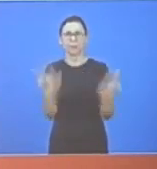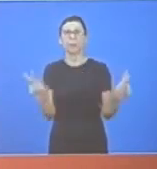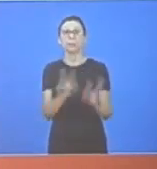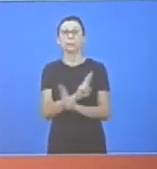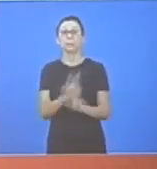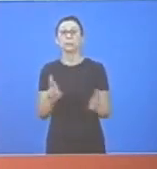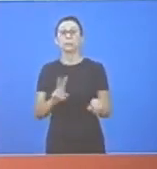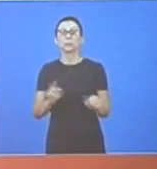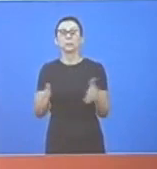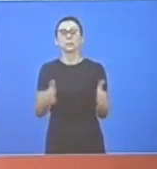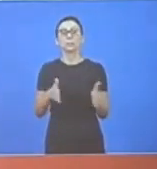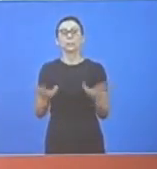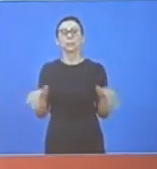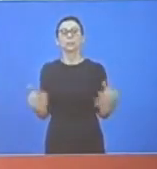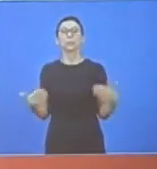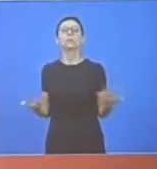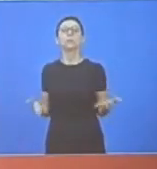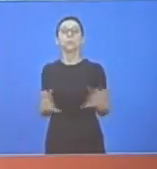it?